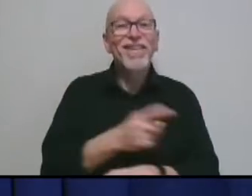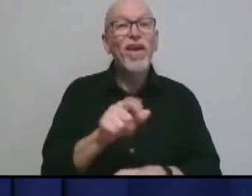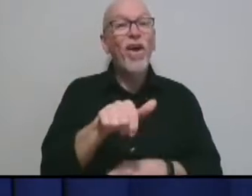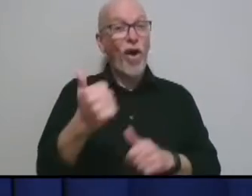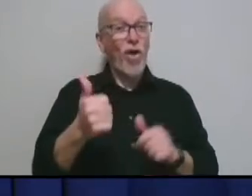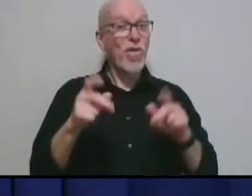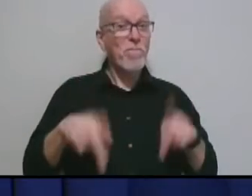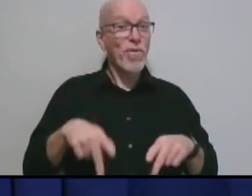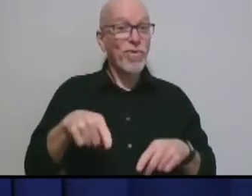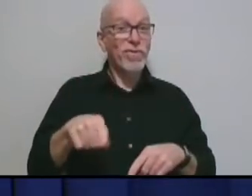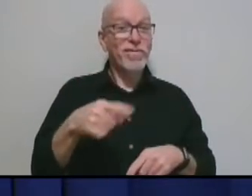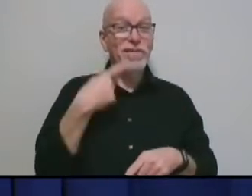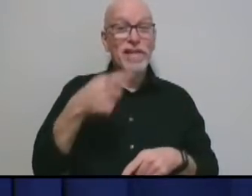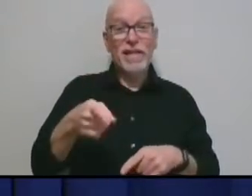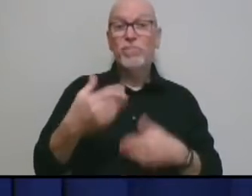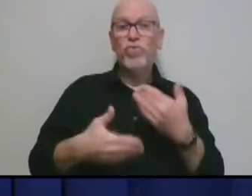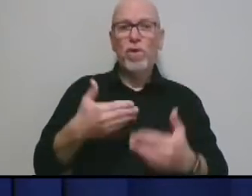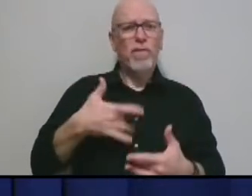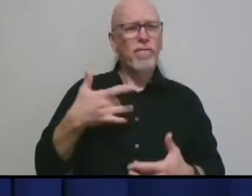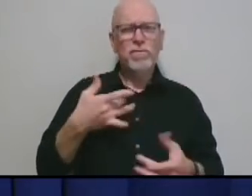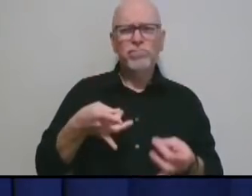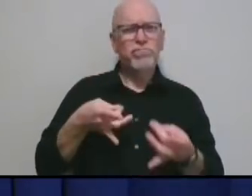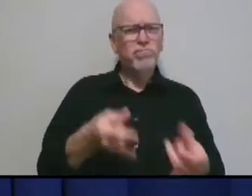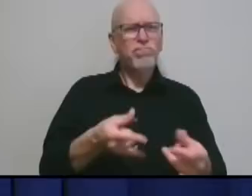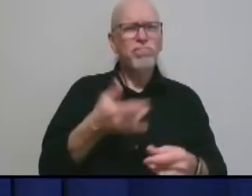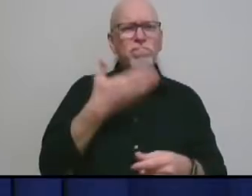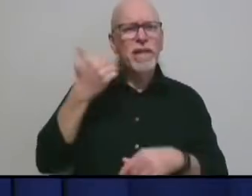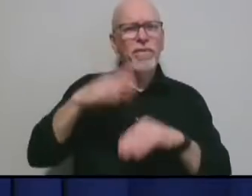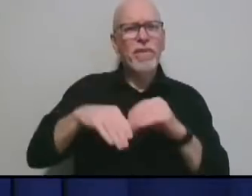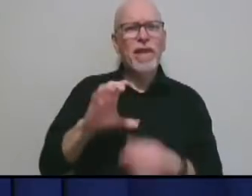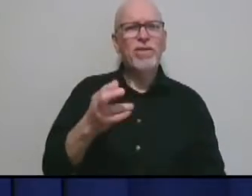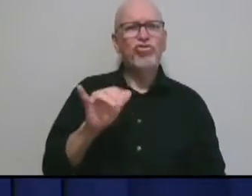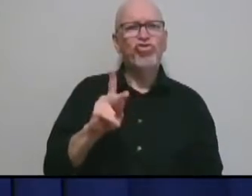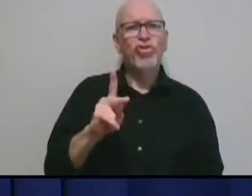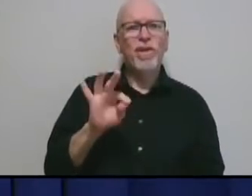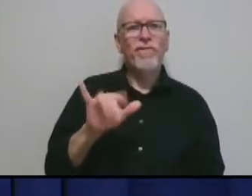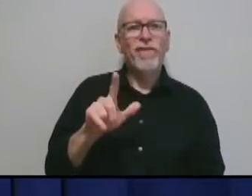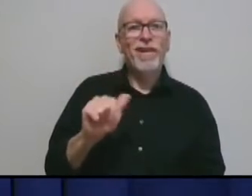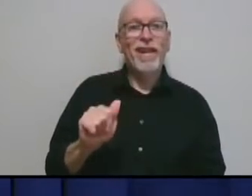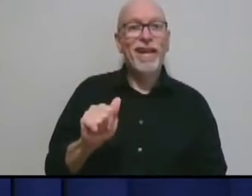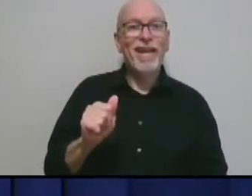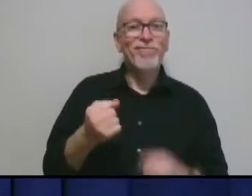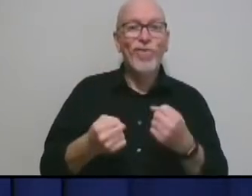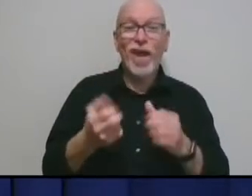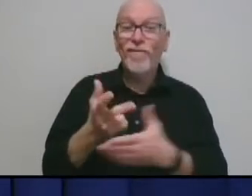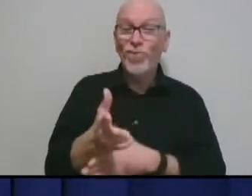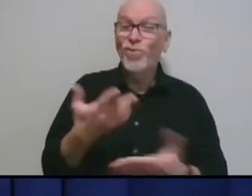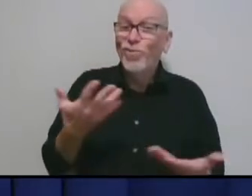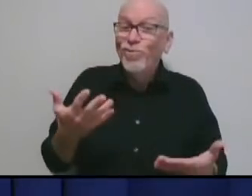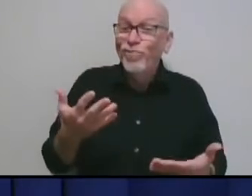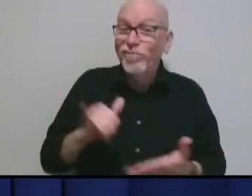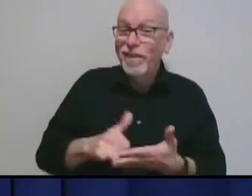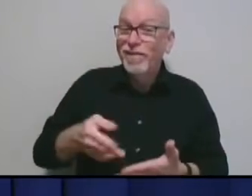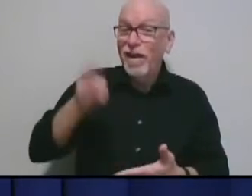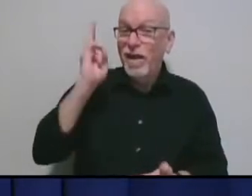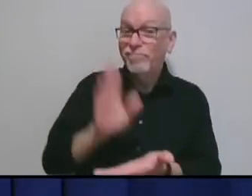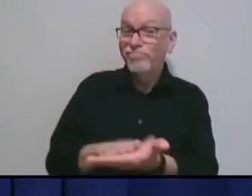told us that the process went more smoothly than a Chick-fil-A drive-through line, and that was high praise indeed. And more